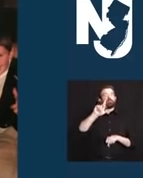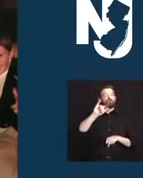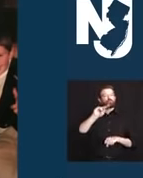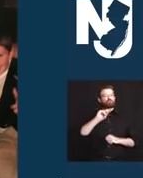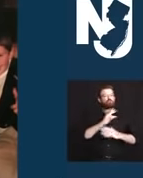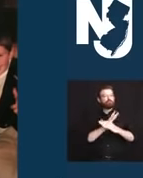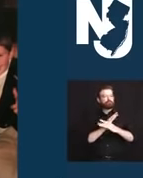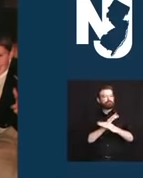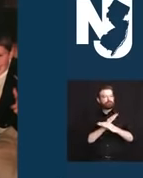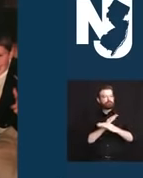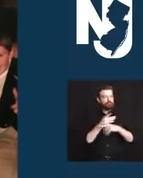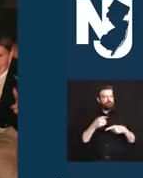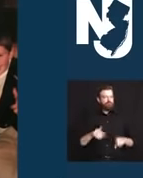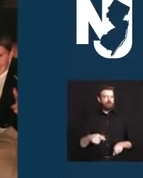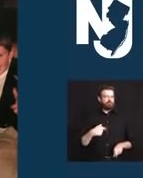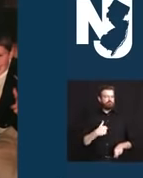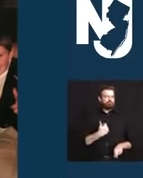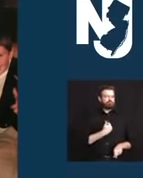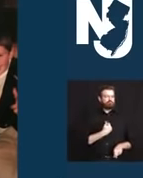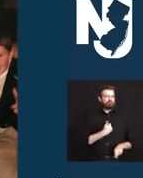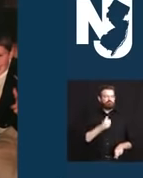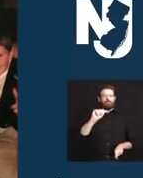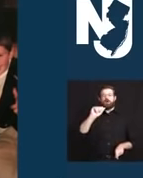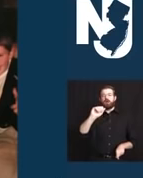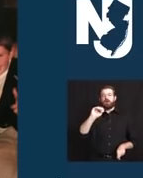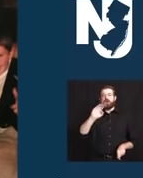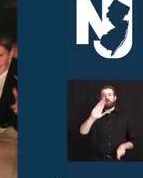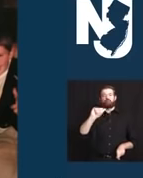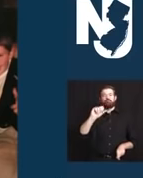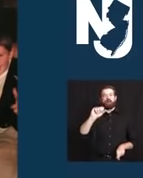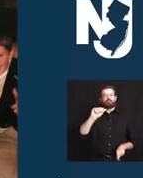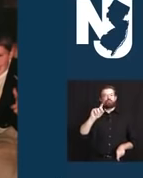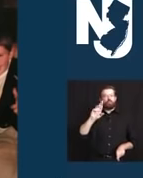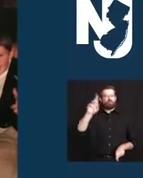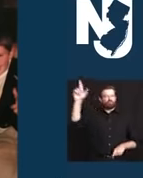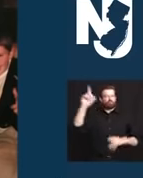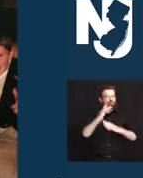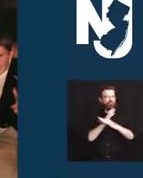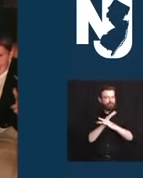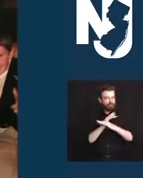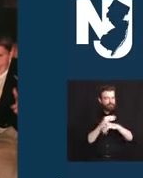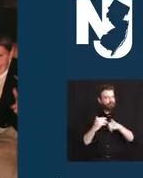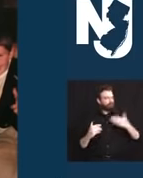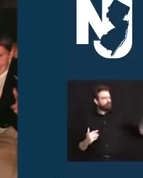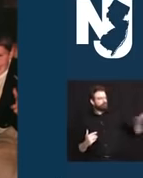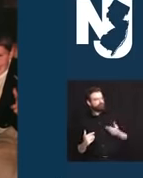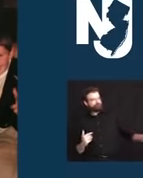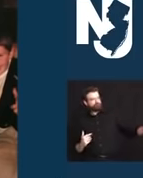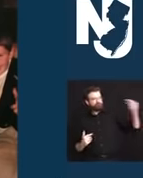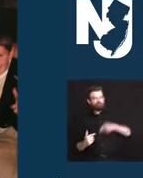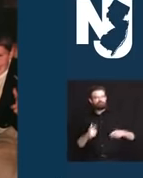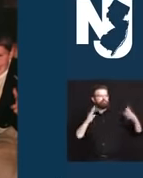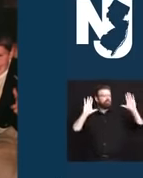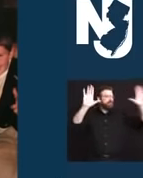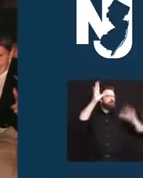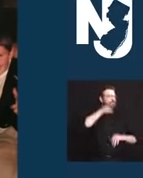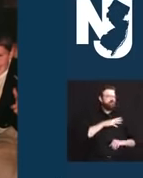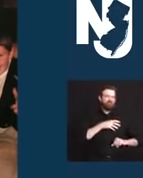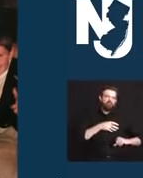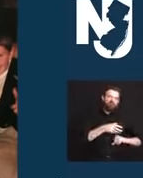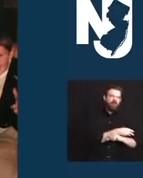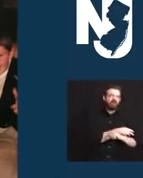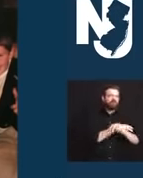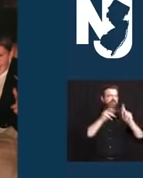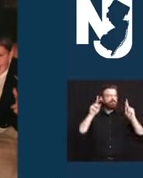Germany under President Barack Obama. He was an incredible gentleman, a hero, a powerful presence. We'll never forget